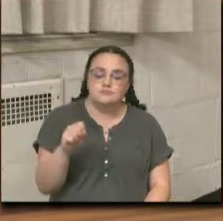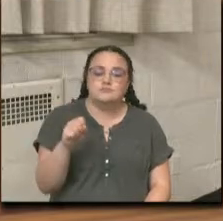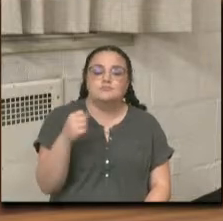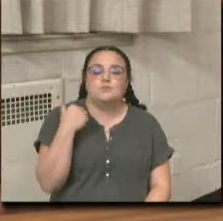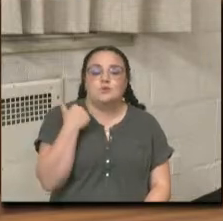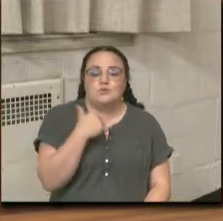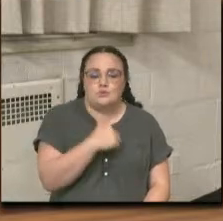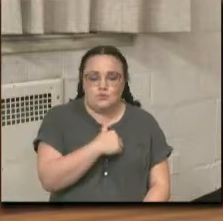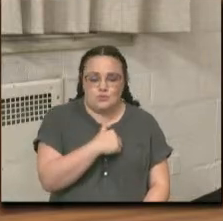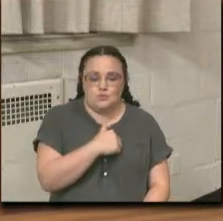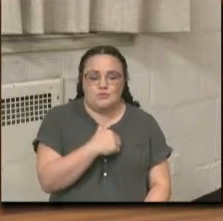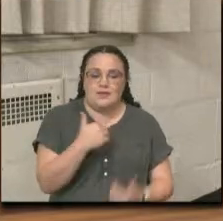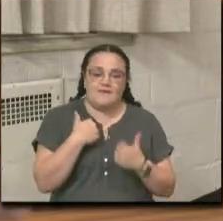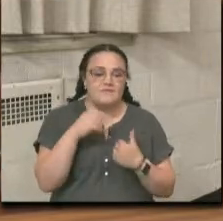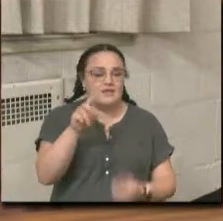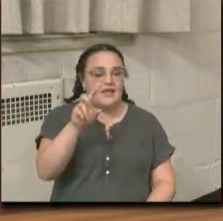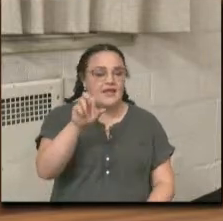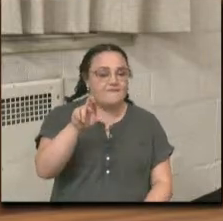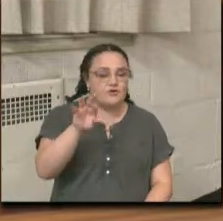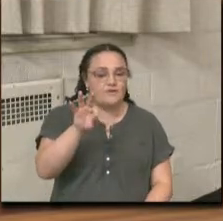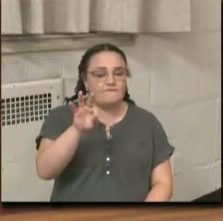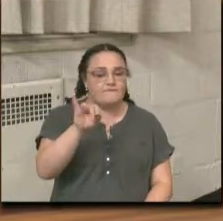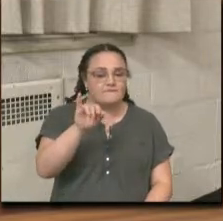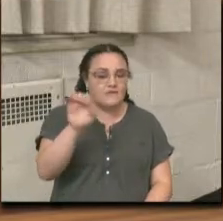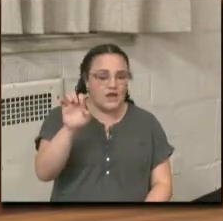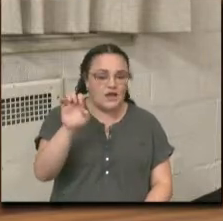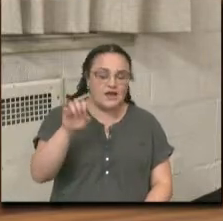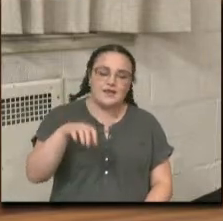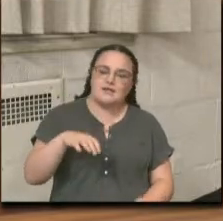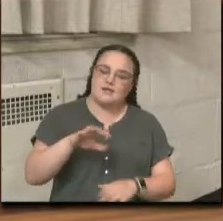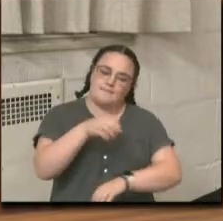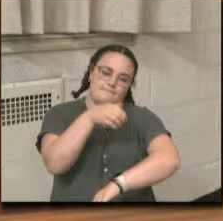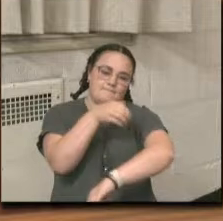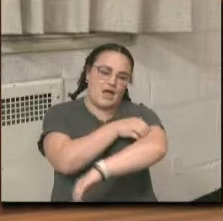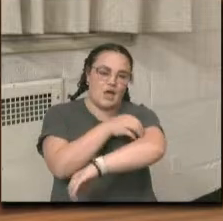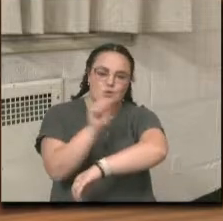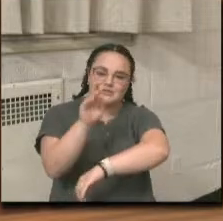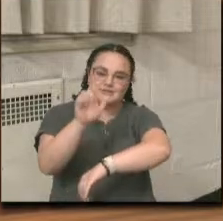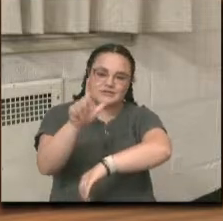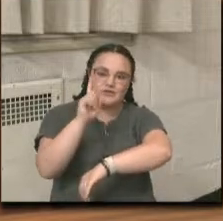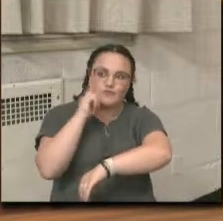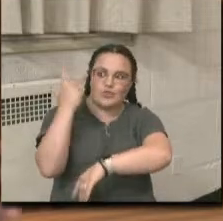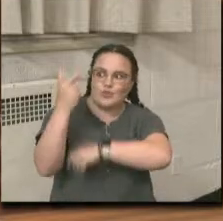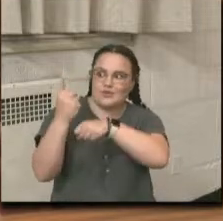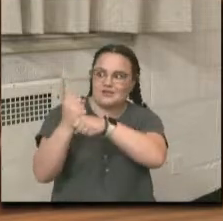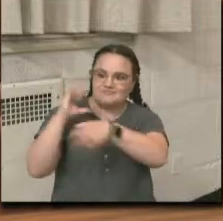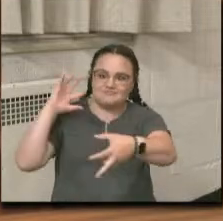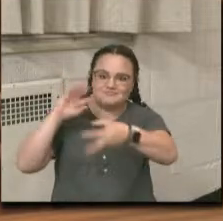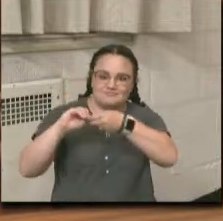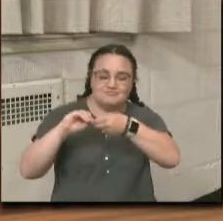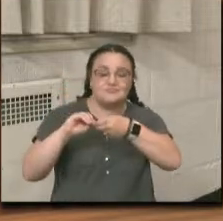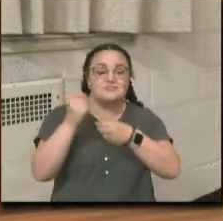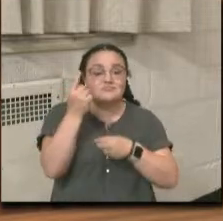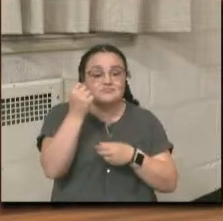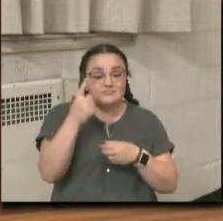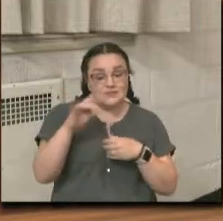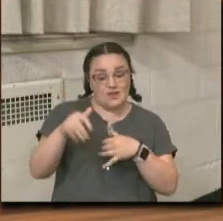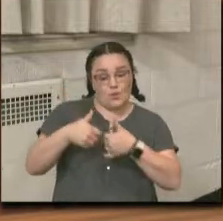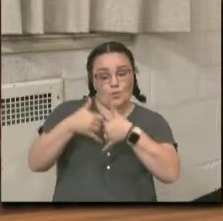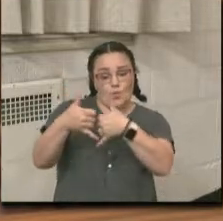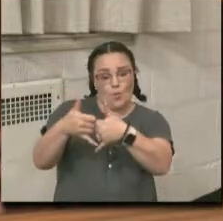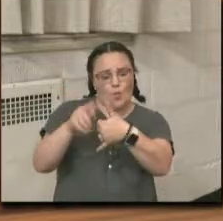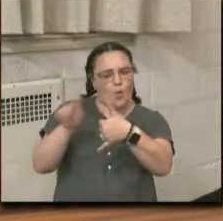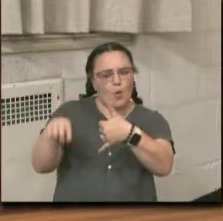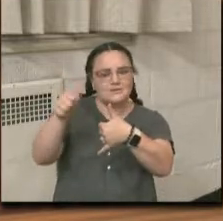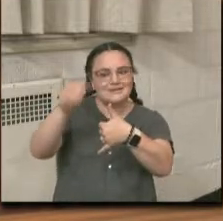received the EverFi Empowered Seal for the third consecutive year. Awarded to only 10% of the